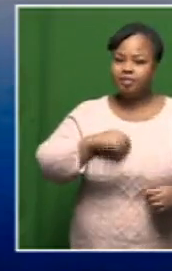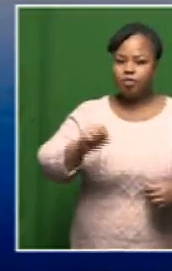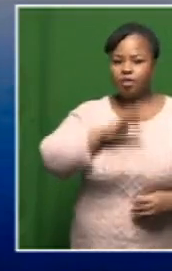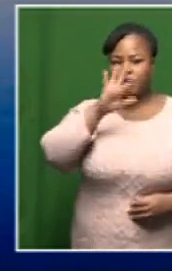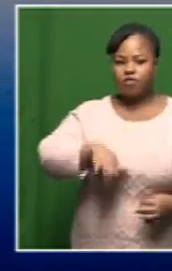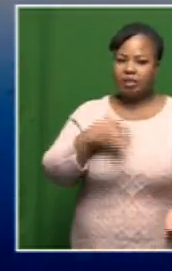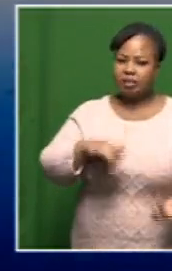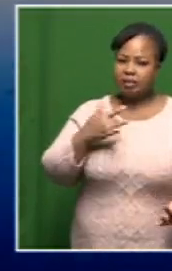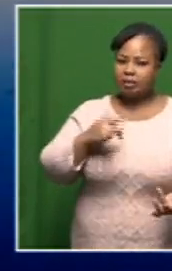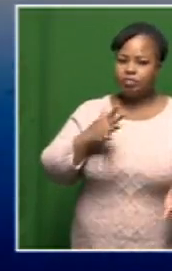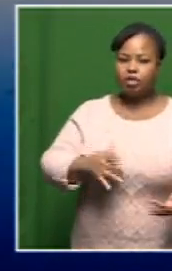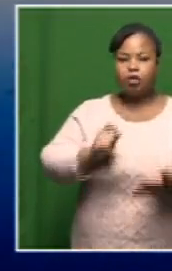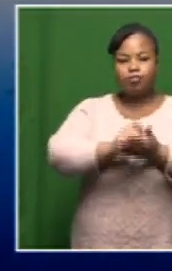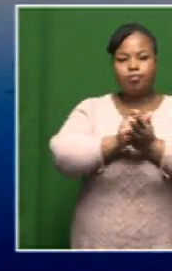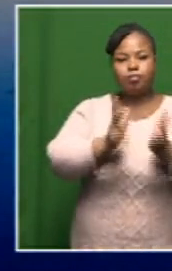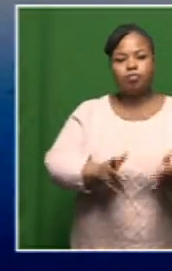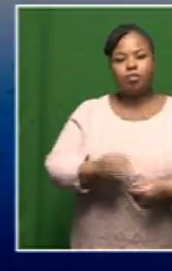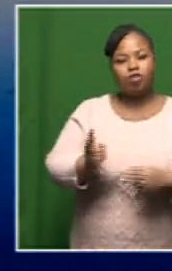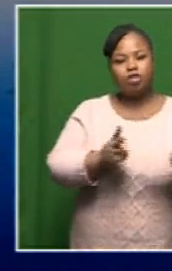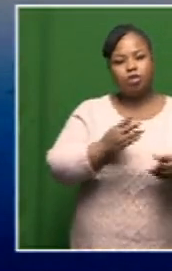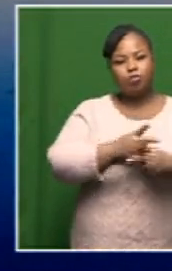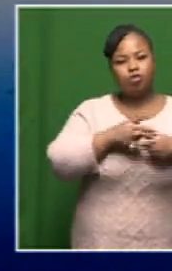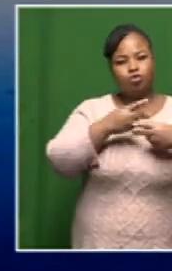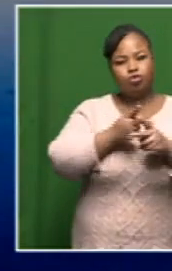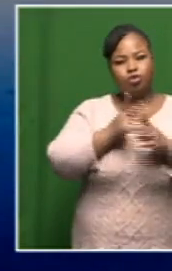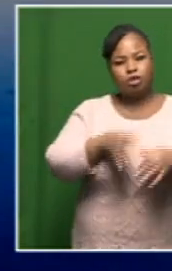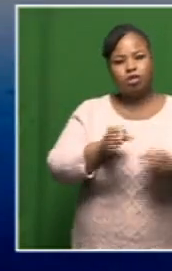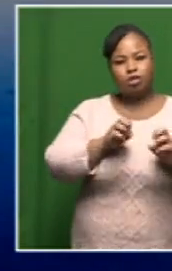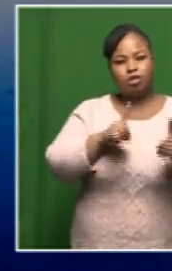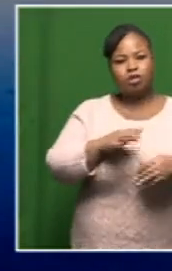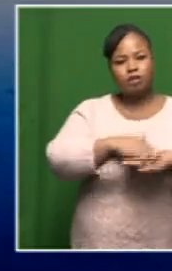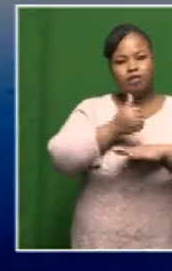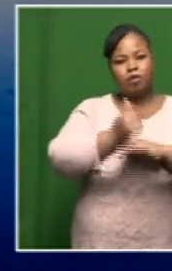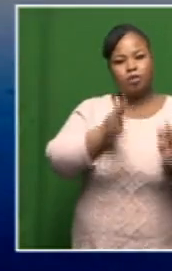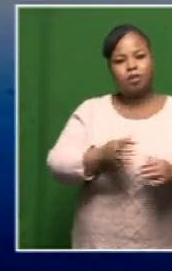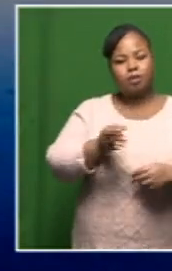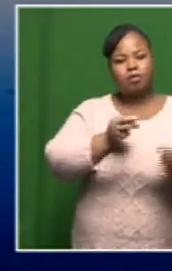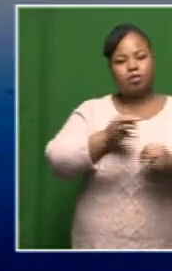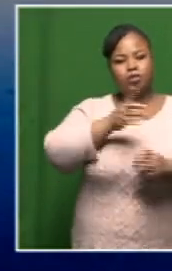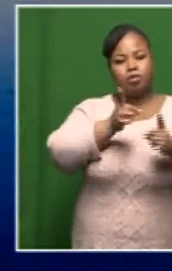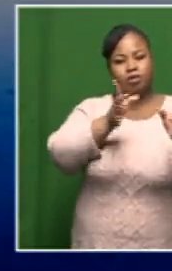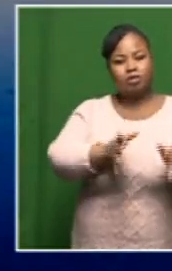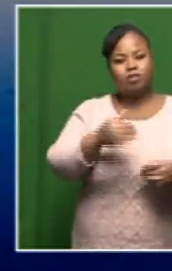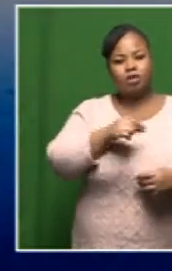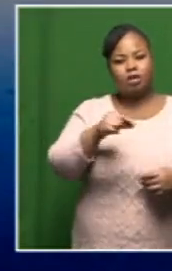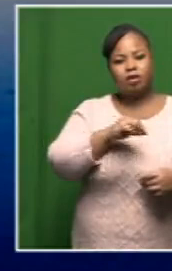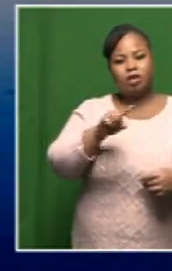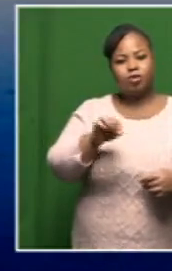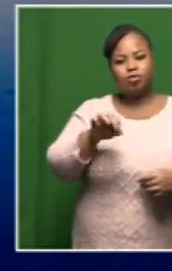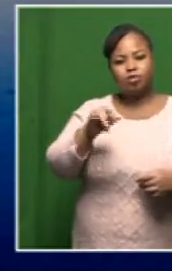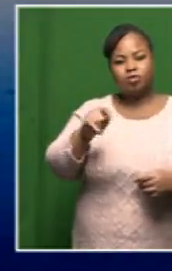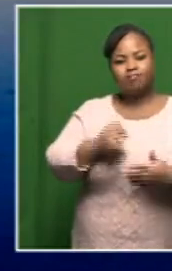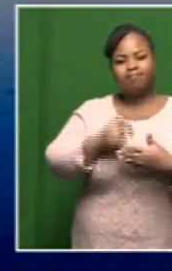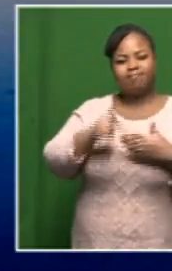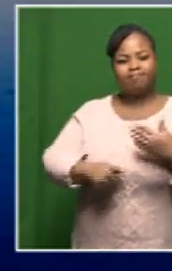African guitarist, author, composer, arranger, producer, educator, founder and the managing director of the